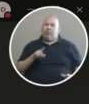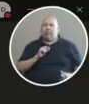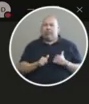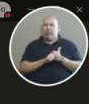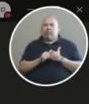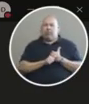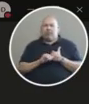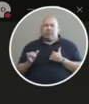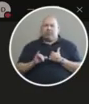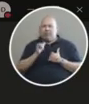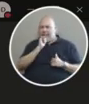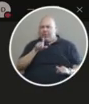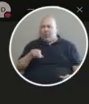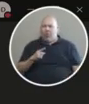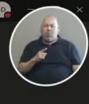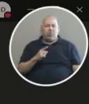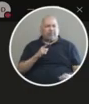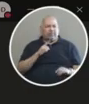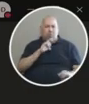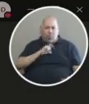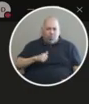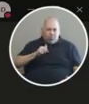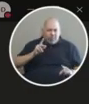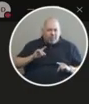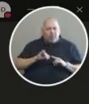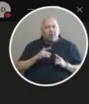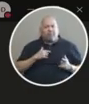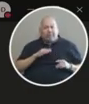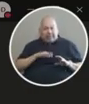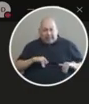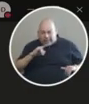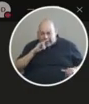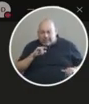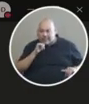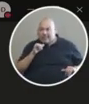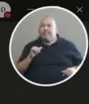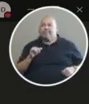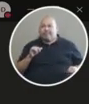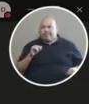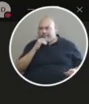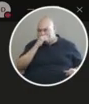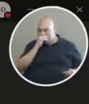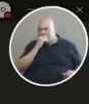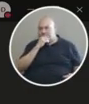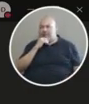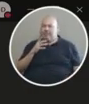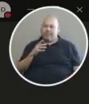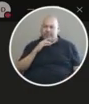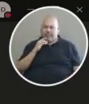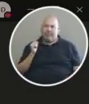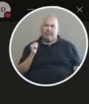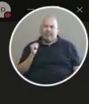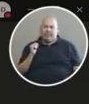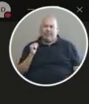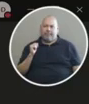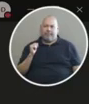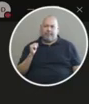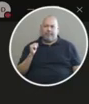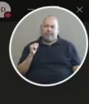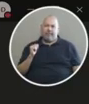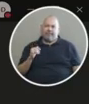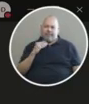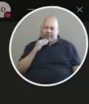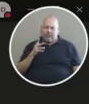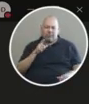as well. It's not just elderly people that are at risk. A child doesn't Thank you, develop sir. a full You've reached the immune 3 system. minutes, sir. Thank you, All